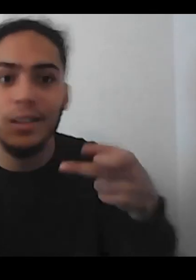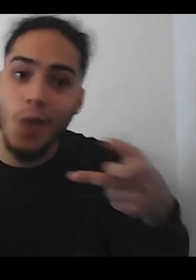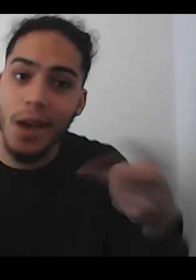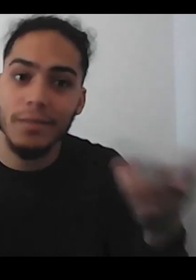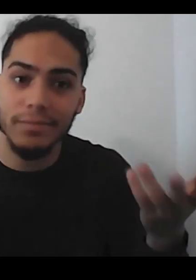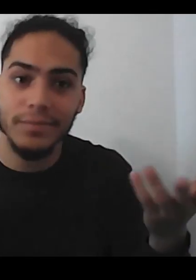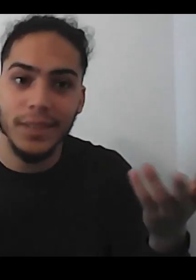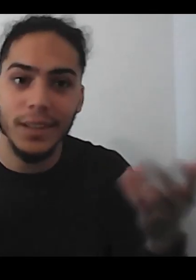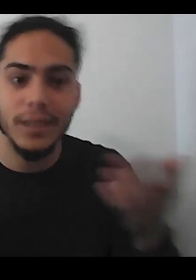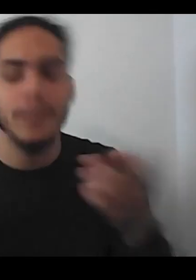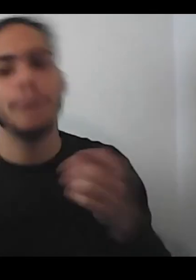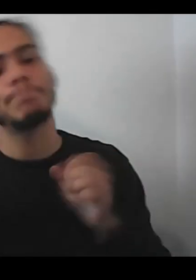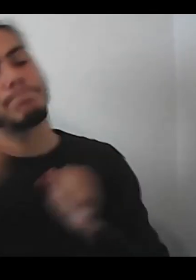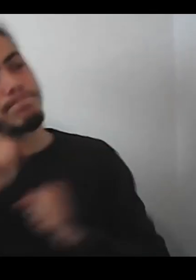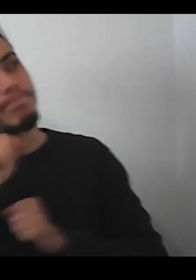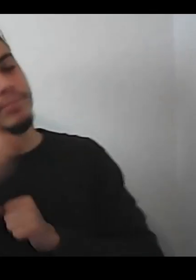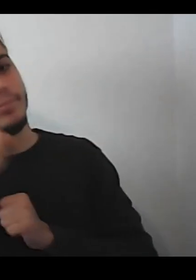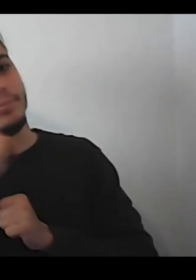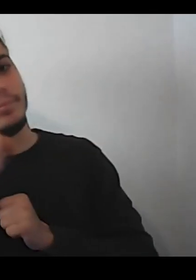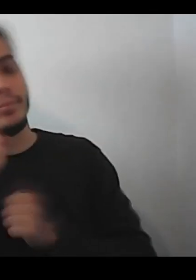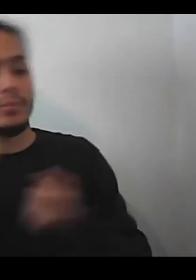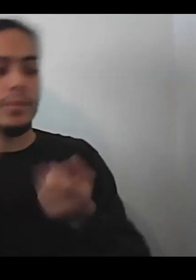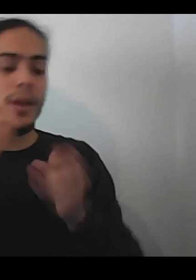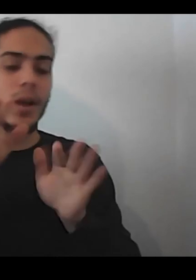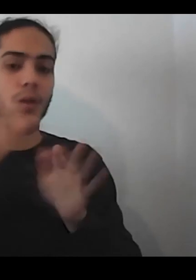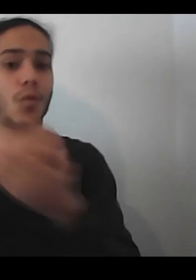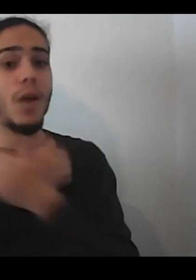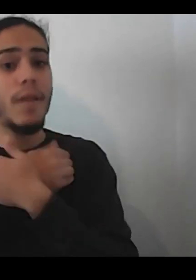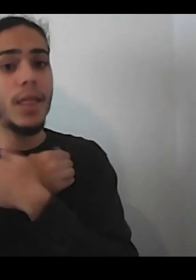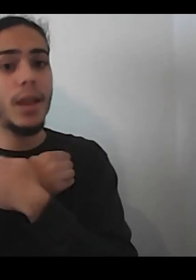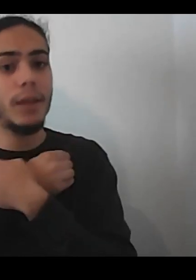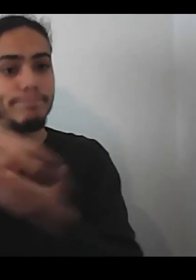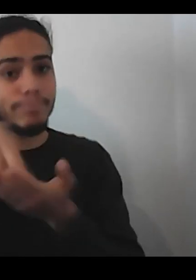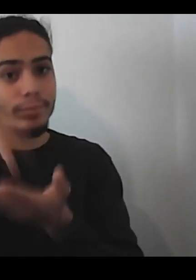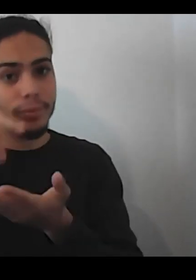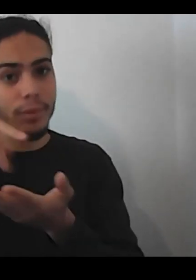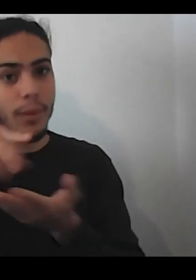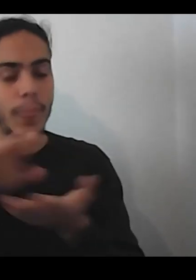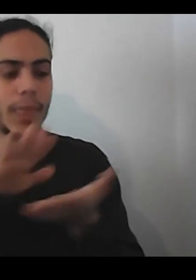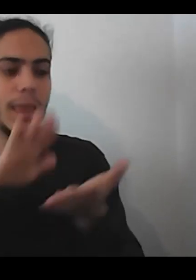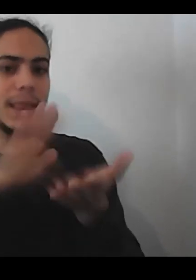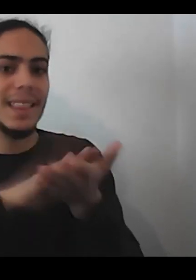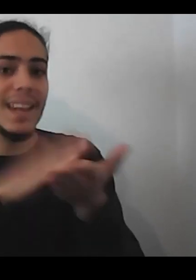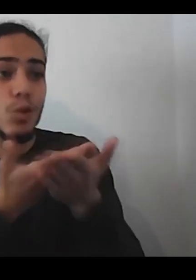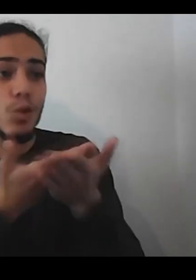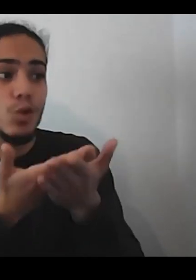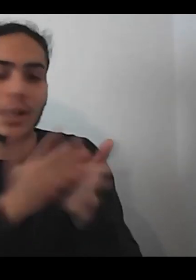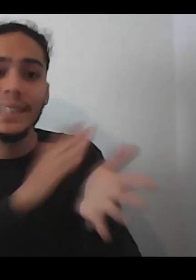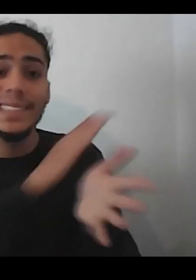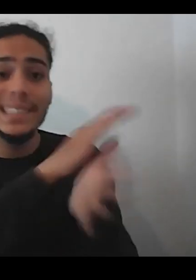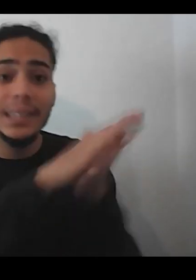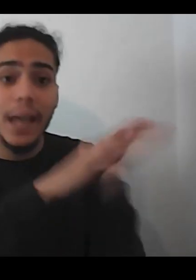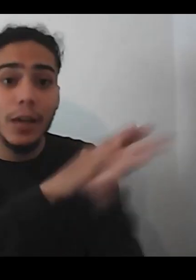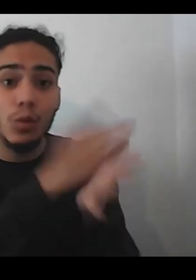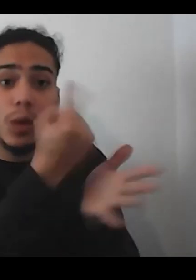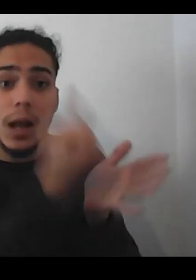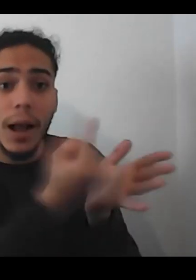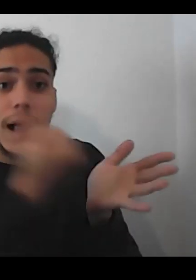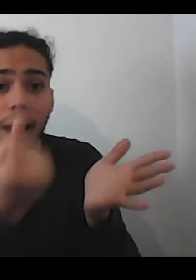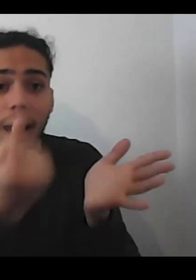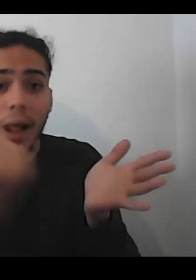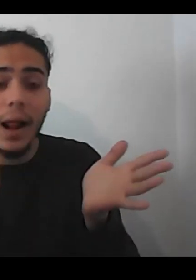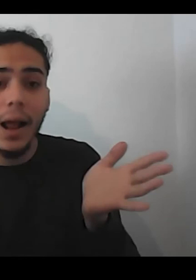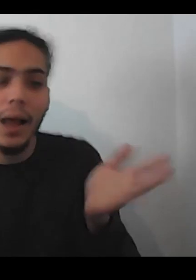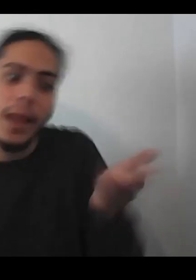Well, the avatar is translating sign by sign. So we will give him a gloss, a sequence